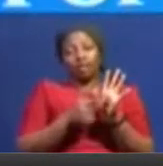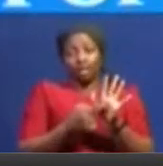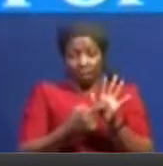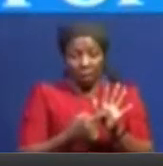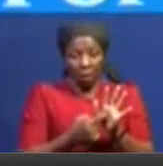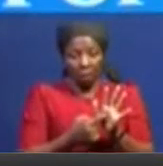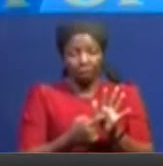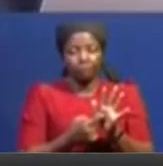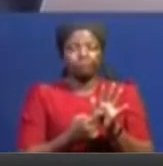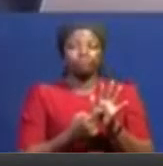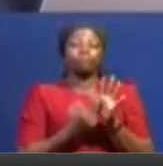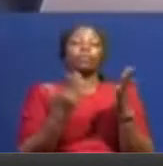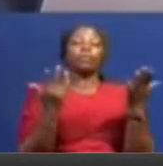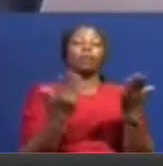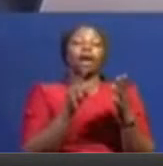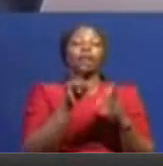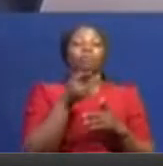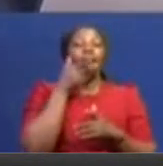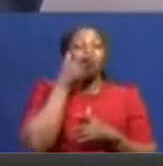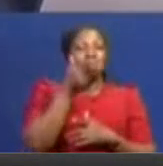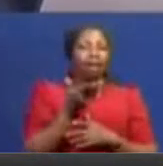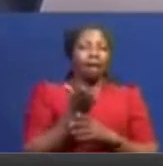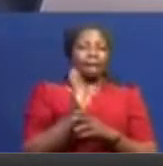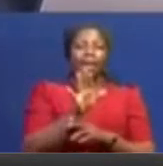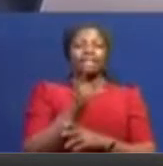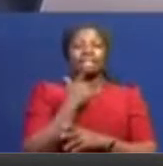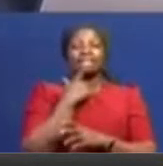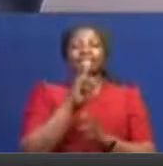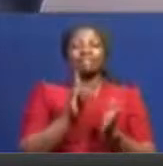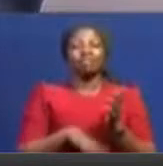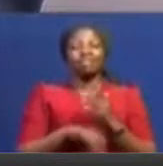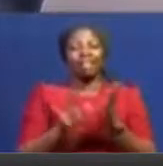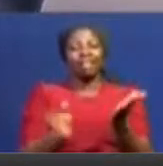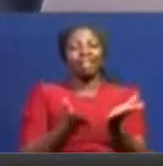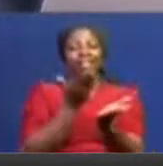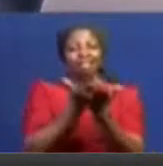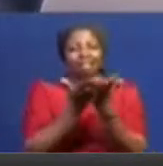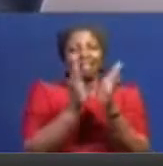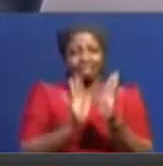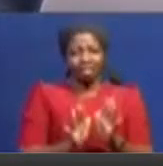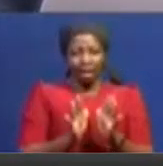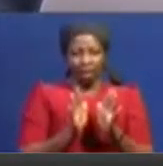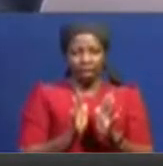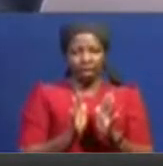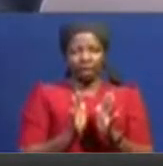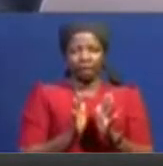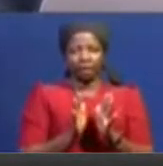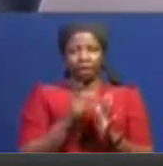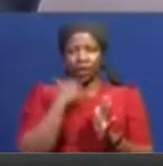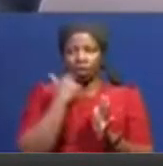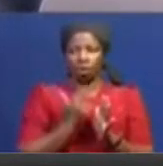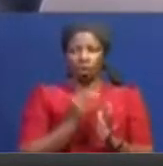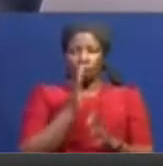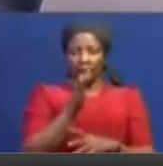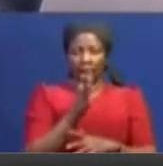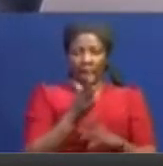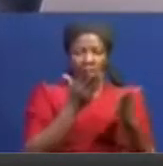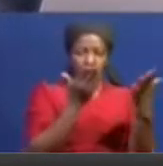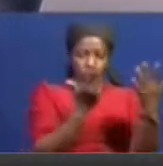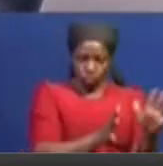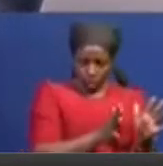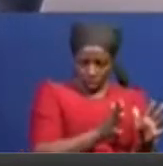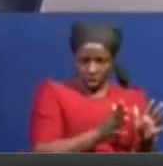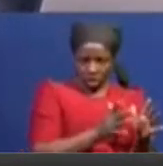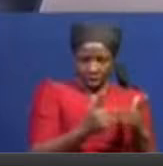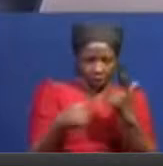where you responded that the applicant, who would be the losing